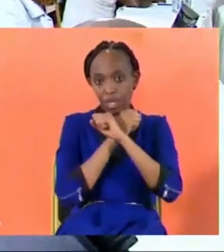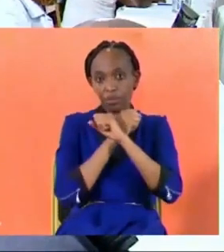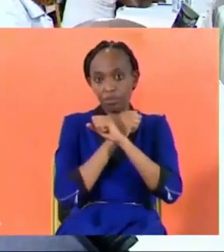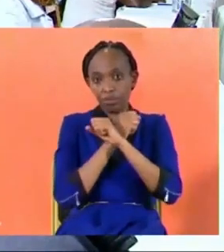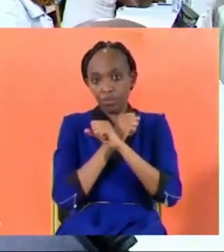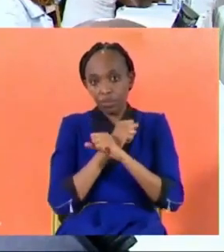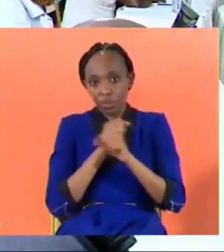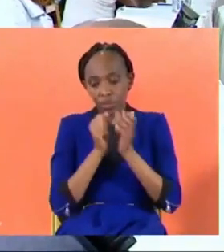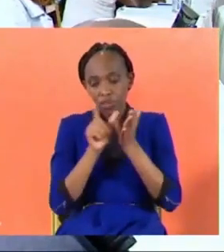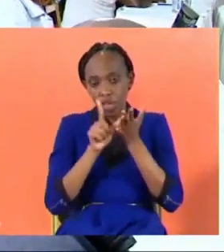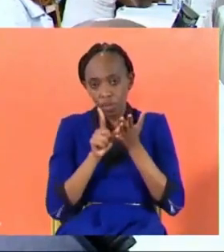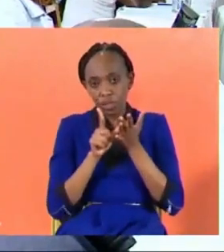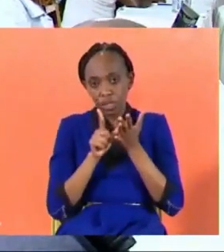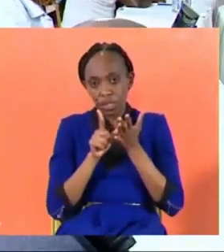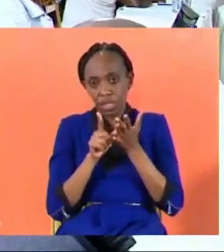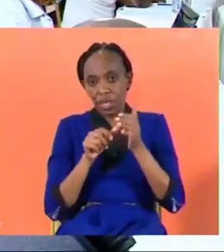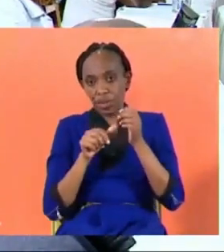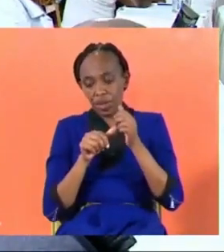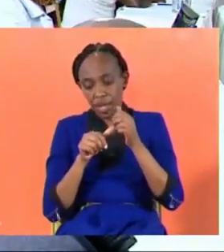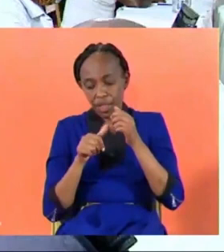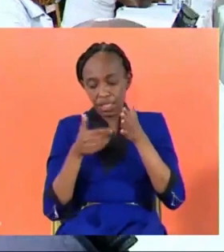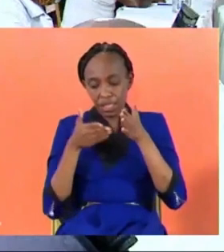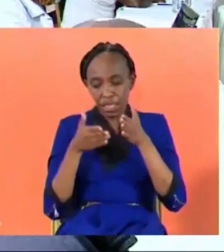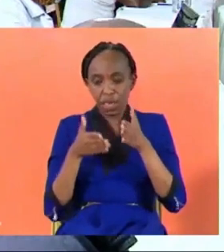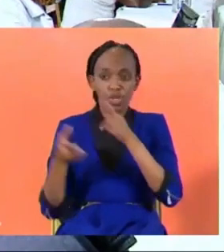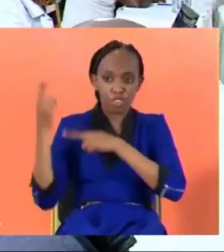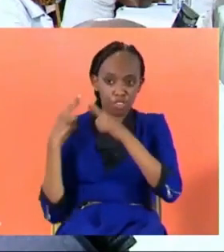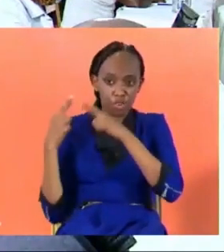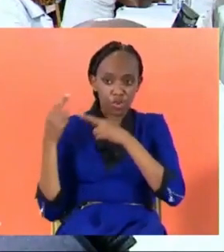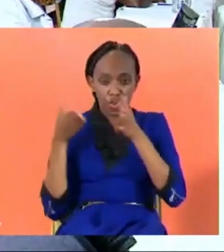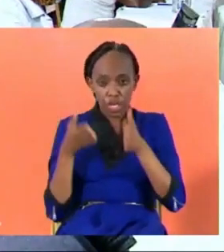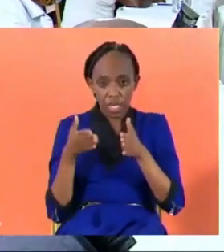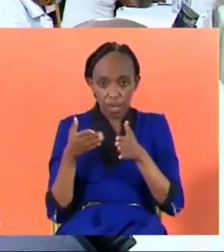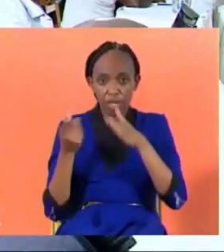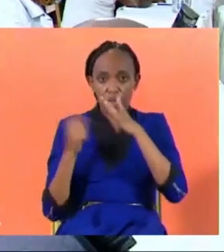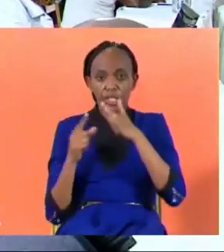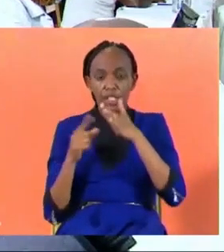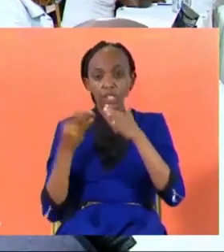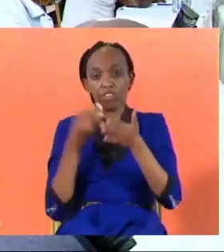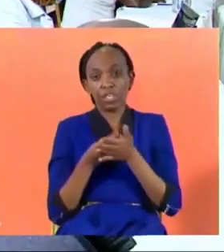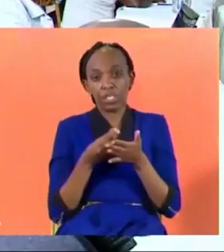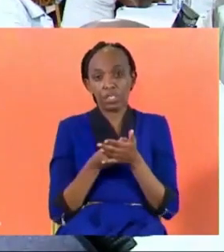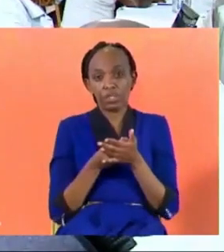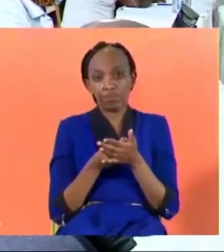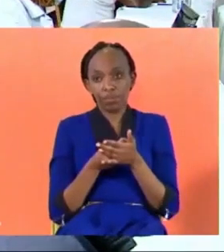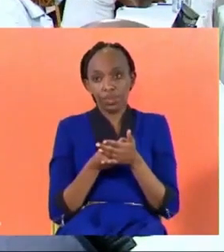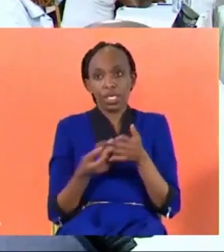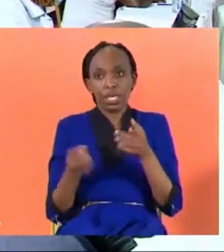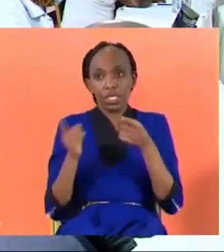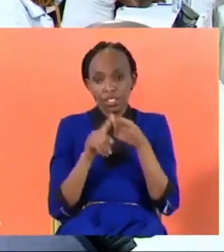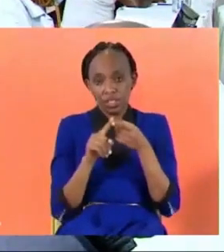the Loans and Guarantees Act, which is currently under review here in Zambia by the Ministry of Finance.